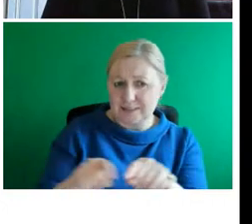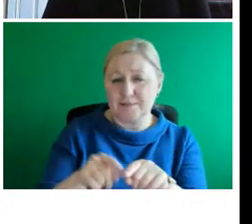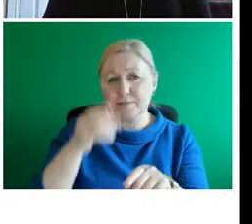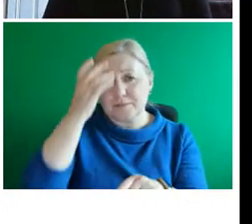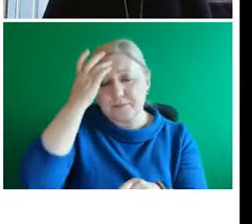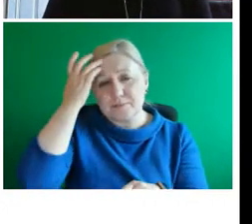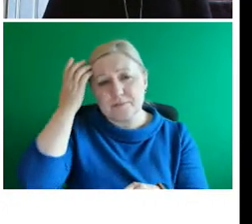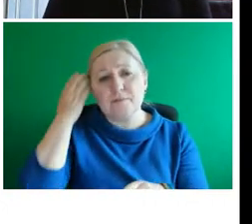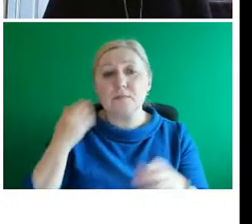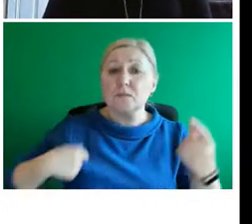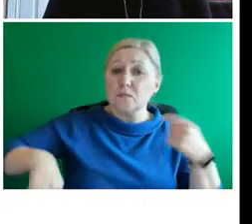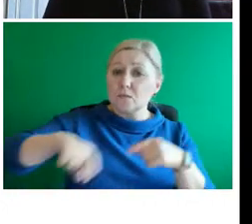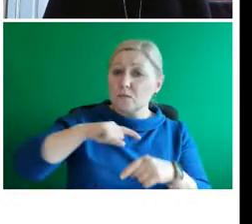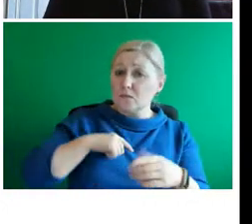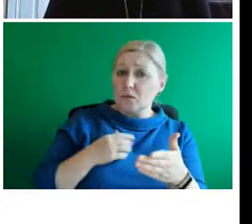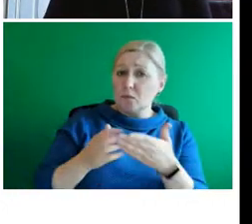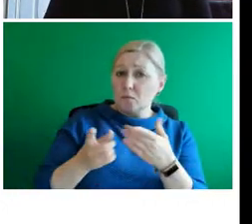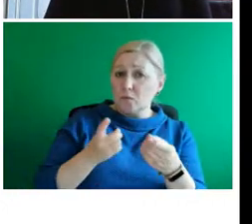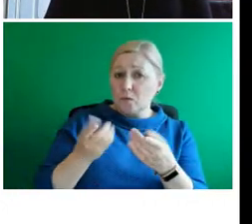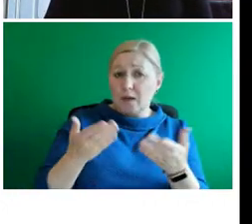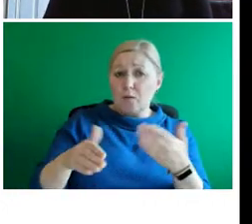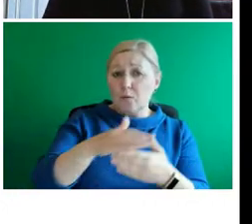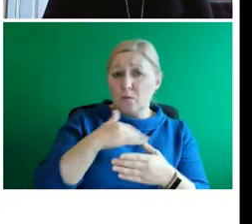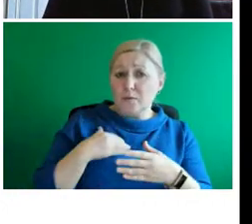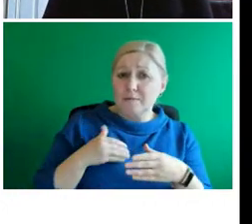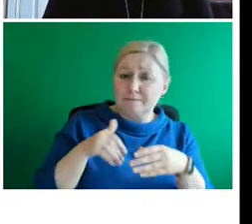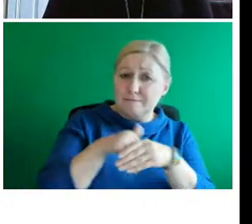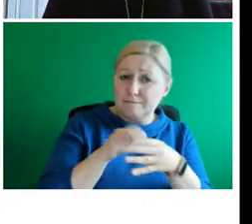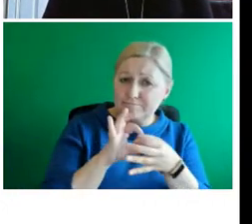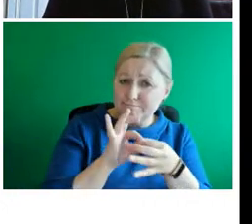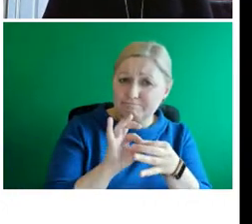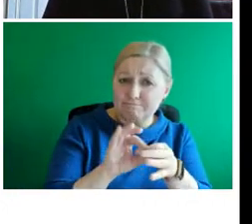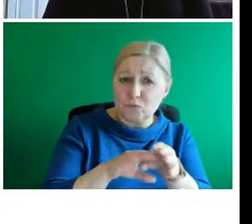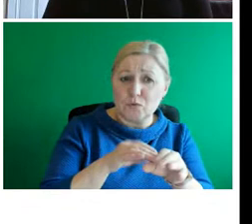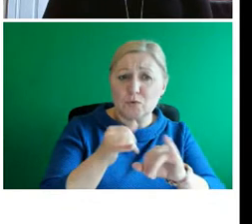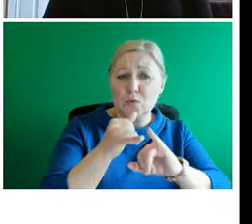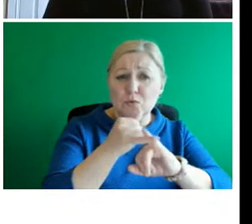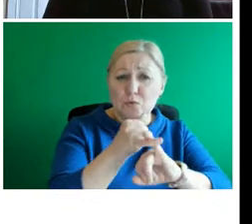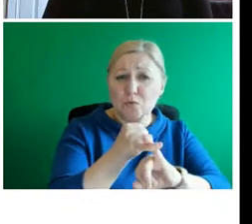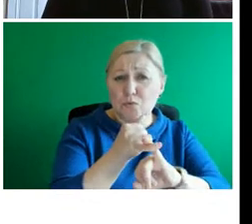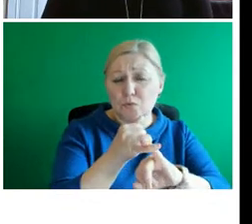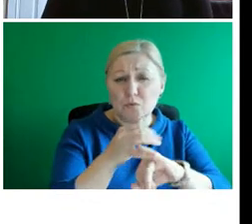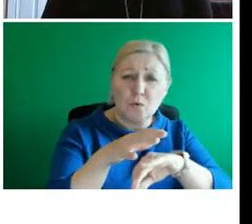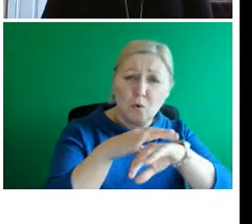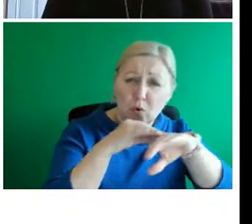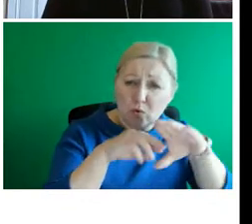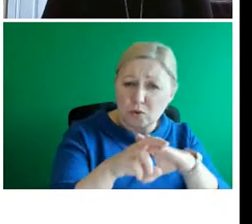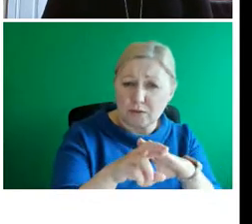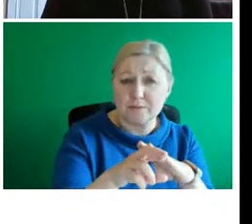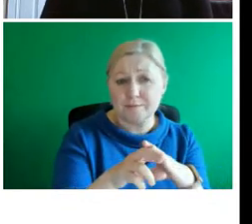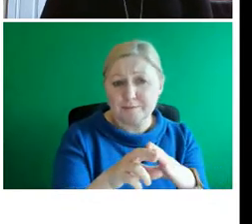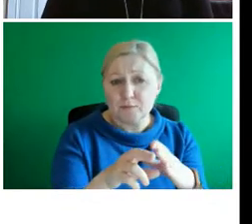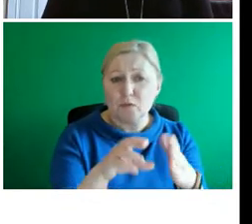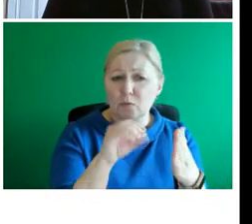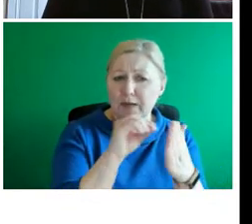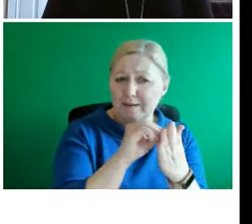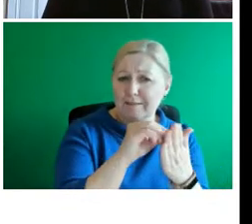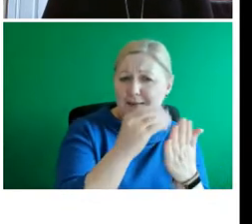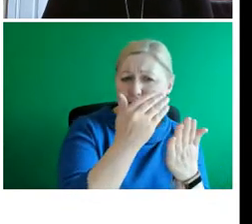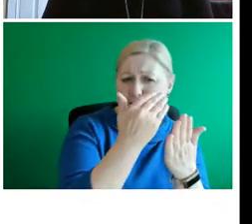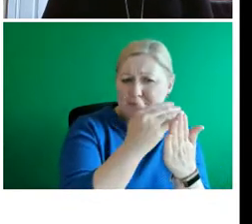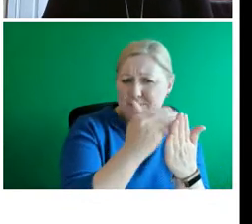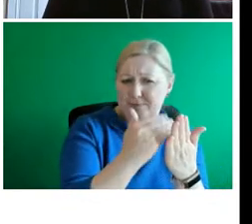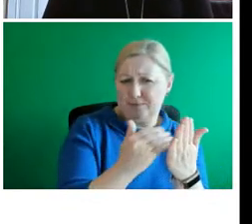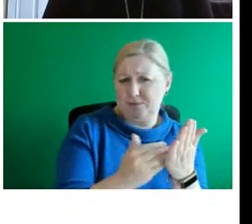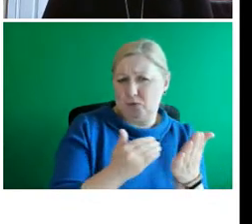to dementia in the same way that we apply it to any other presentation that we see coming into us. So from a medical